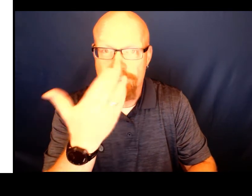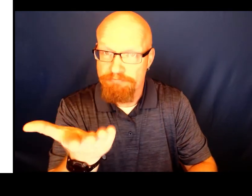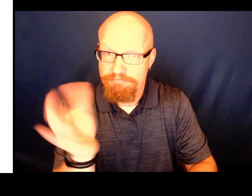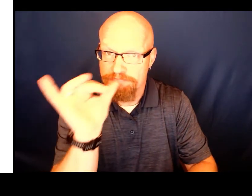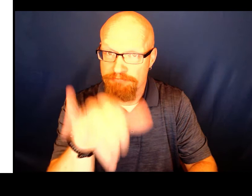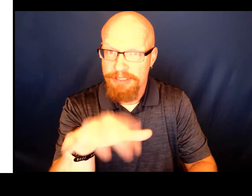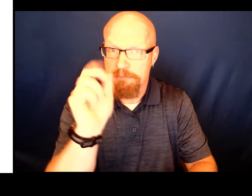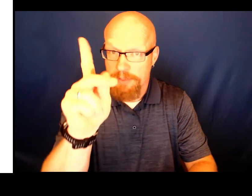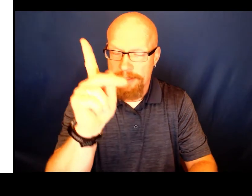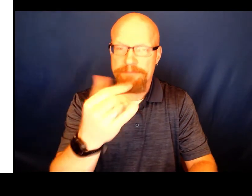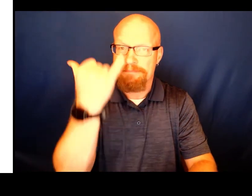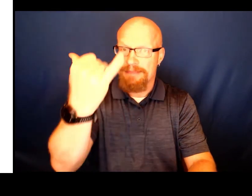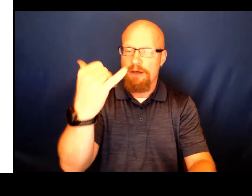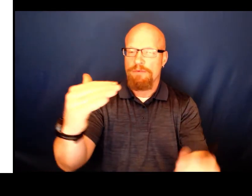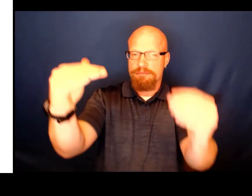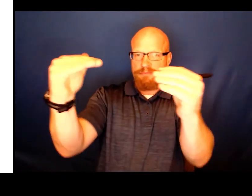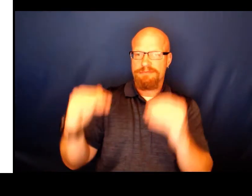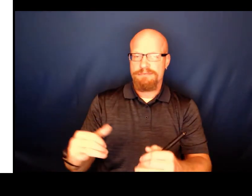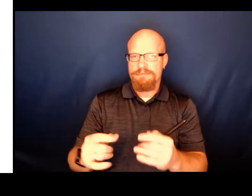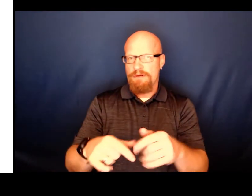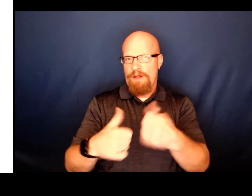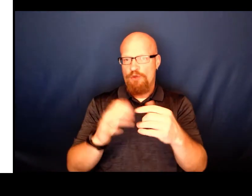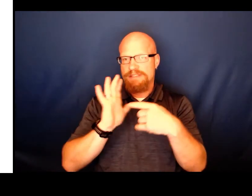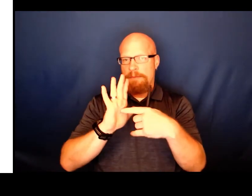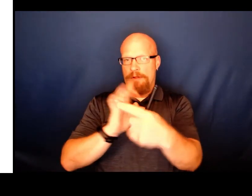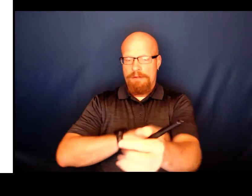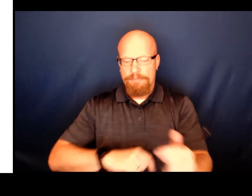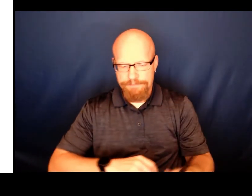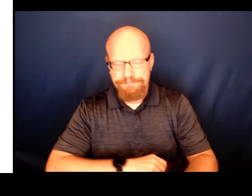And that's our final answer. Now, the next example.